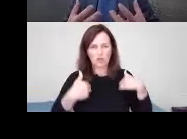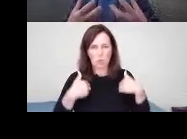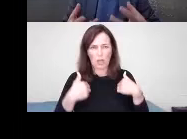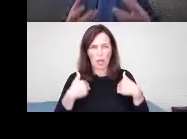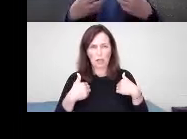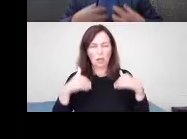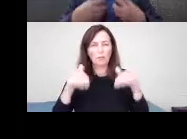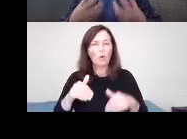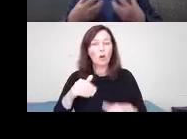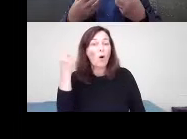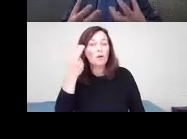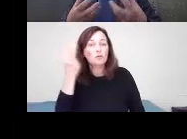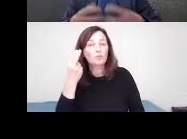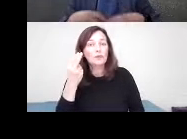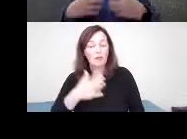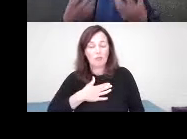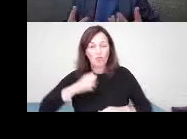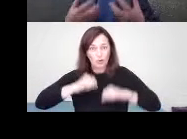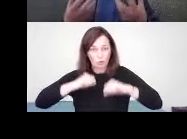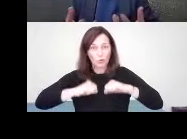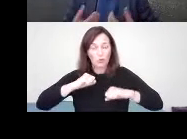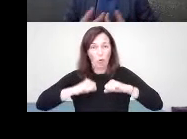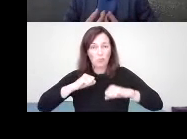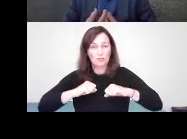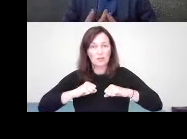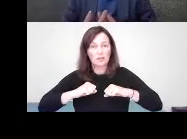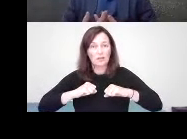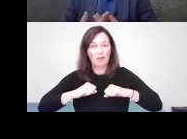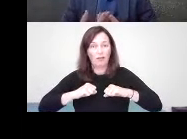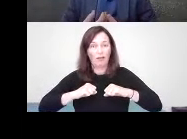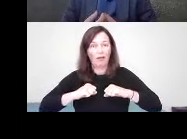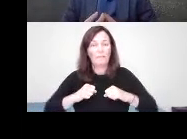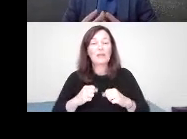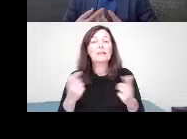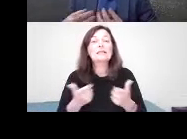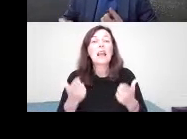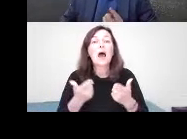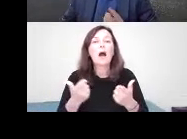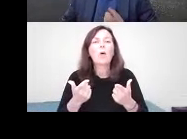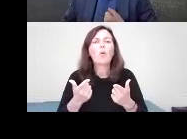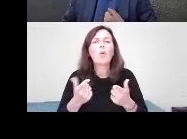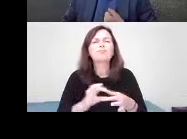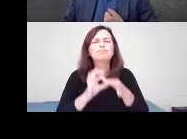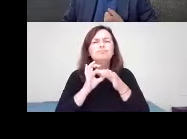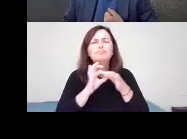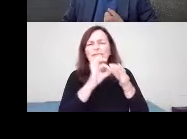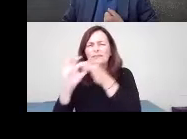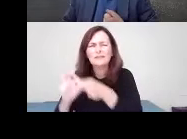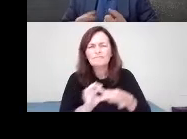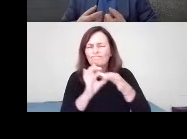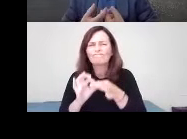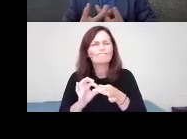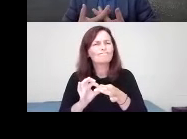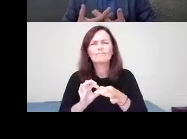capabilities to take this learning aspect and build on the skills what we are having. And this is